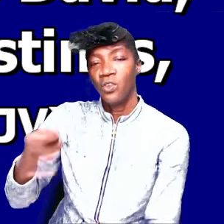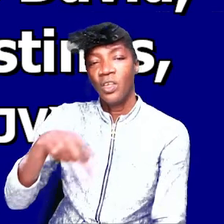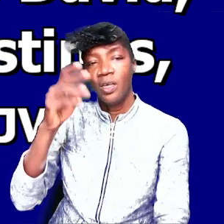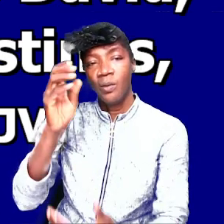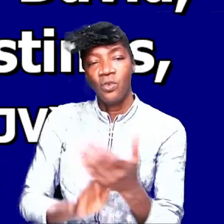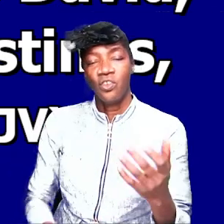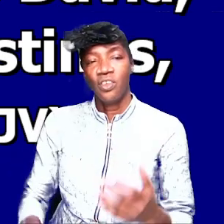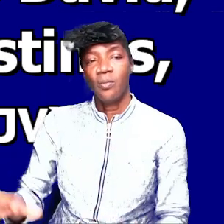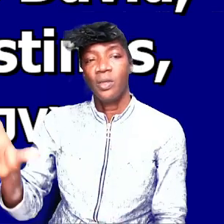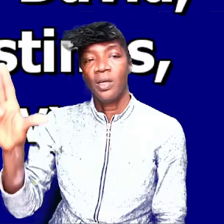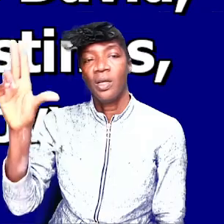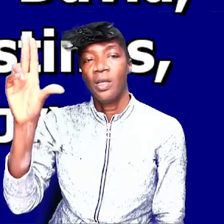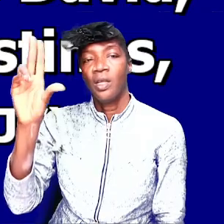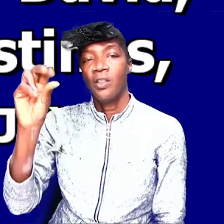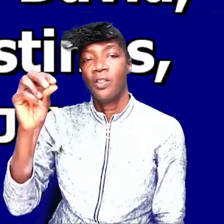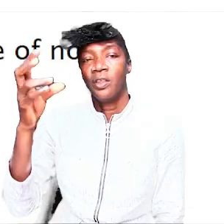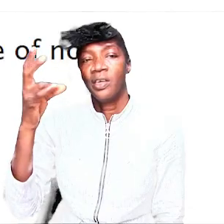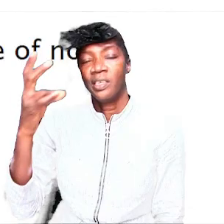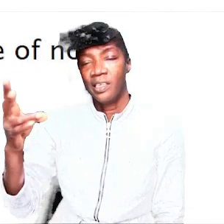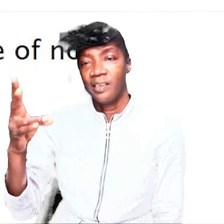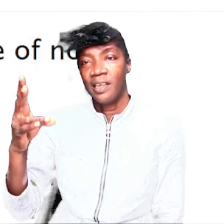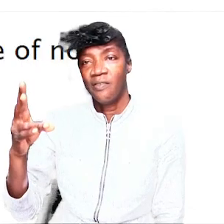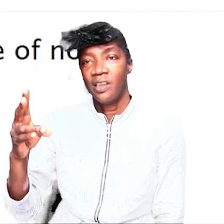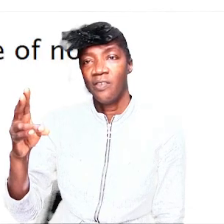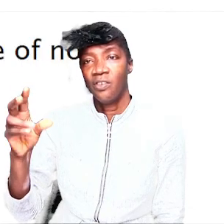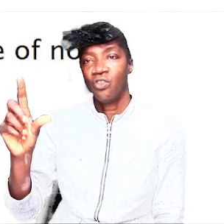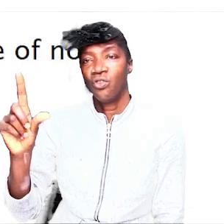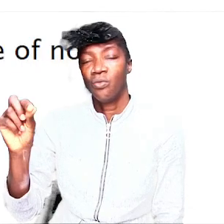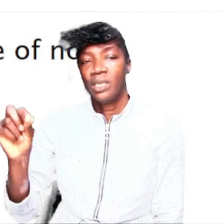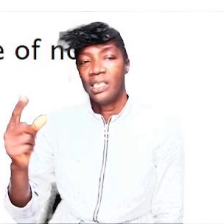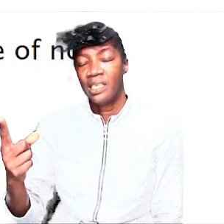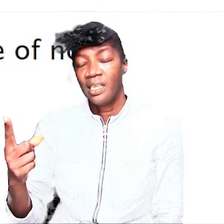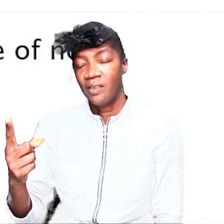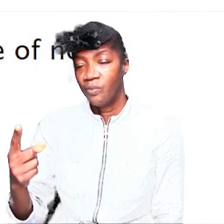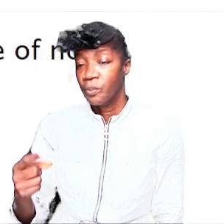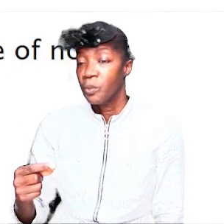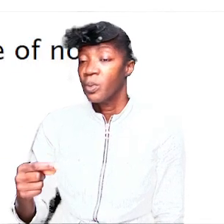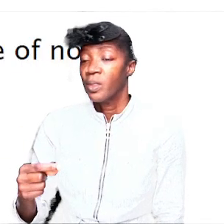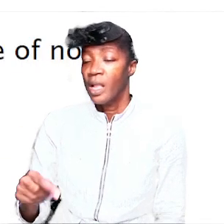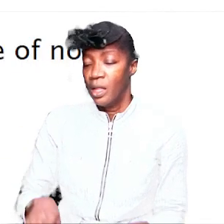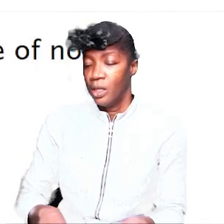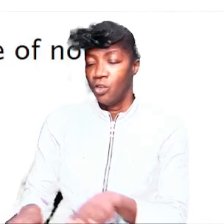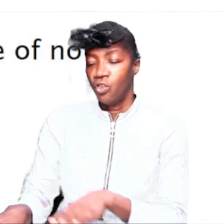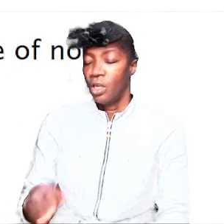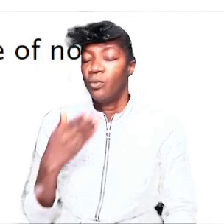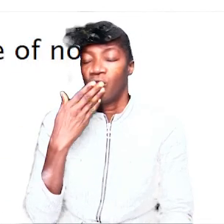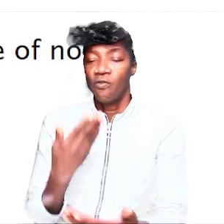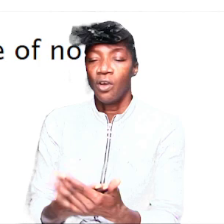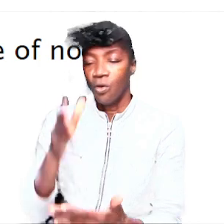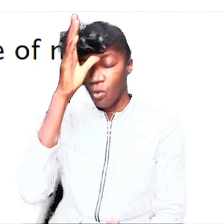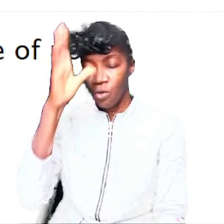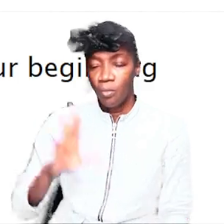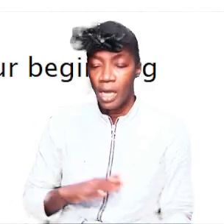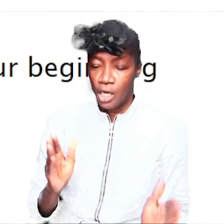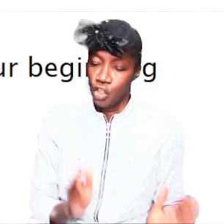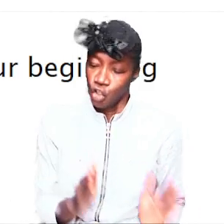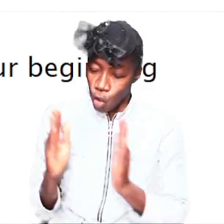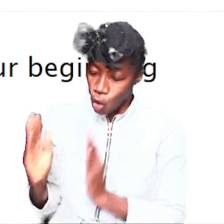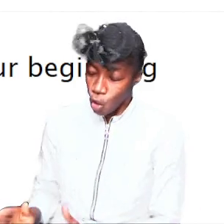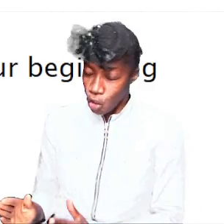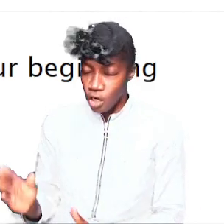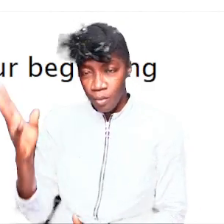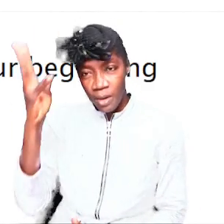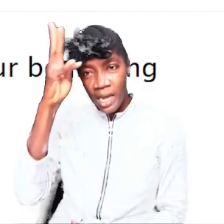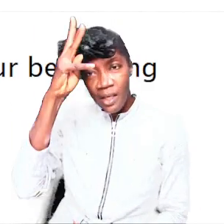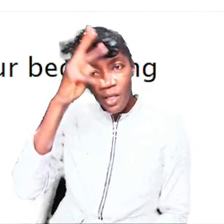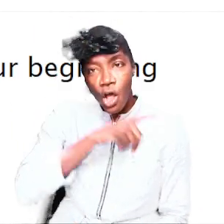Psalms 37, verse 23. The steps of a good man, the Bible said, is ordered by the Lord, and he delight in his ways.